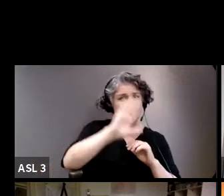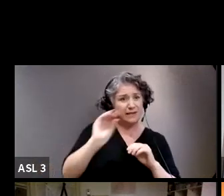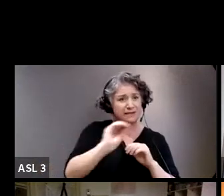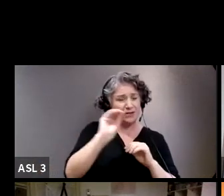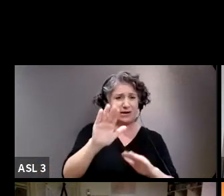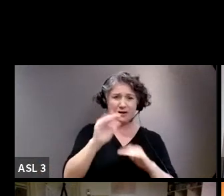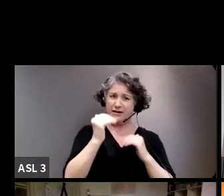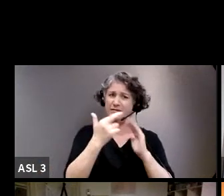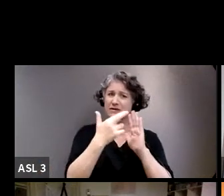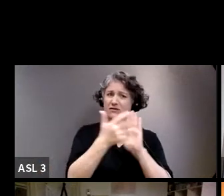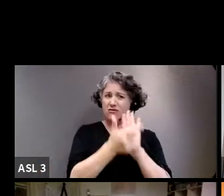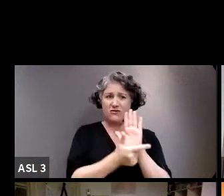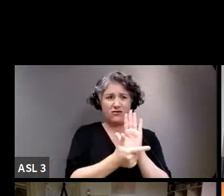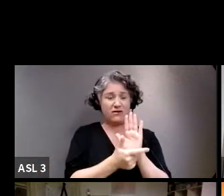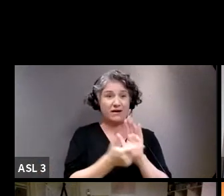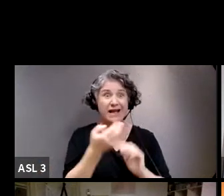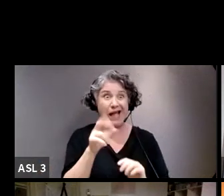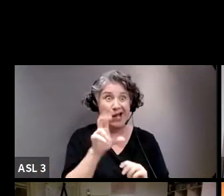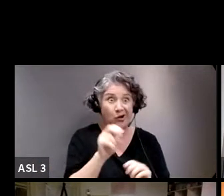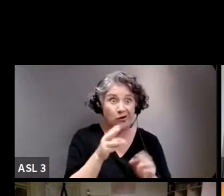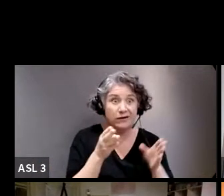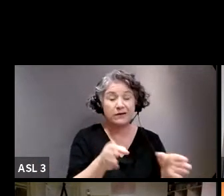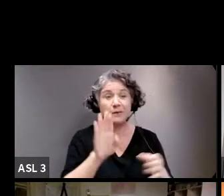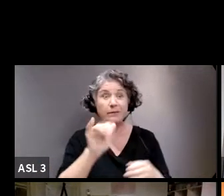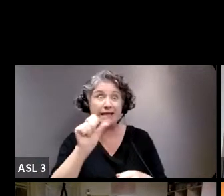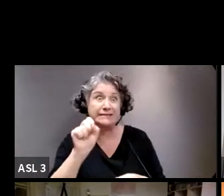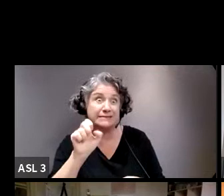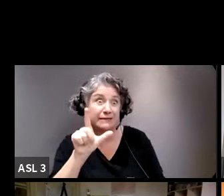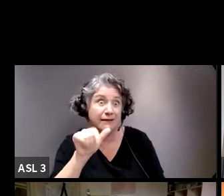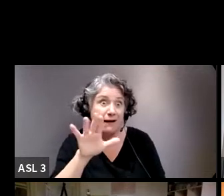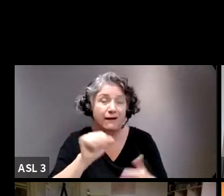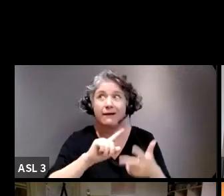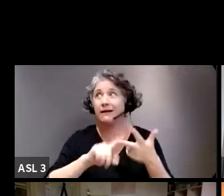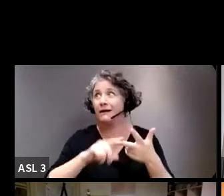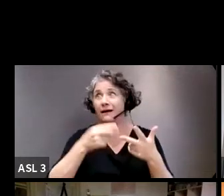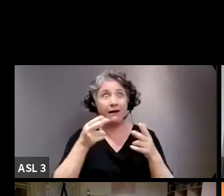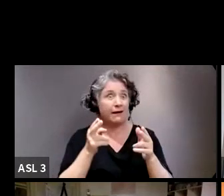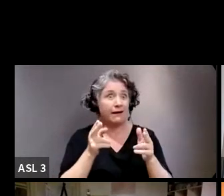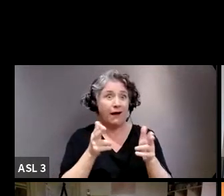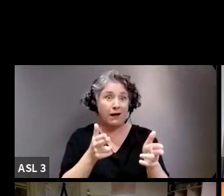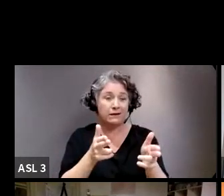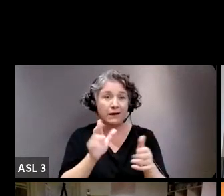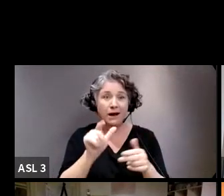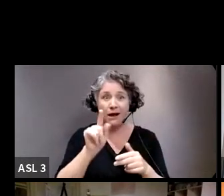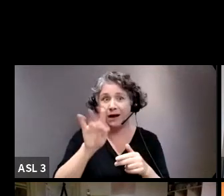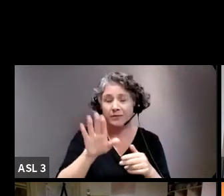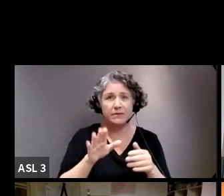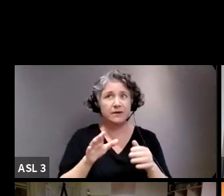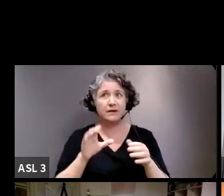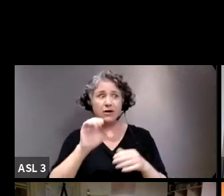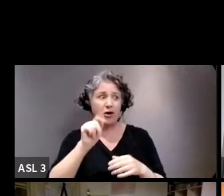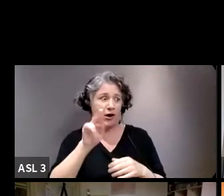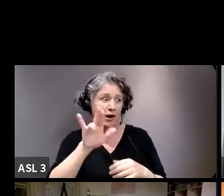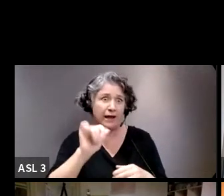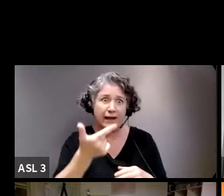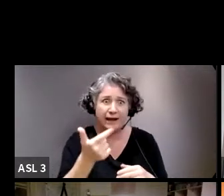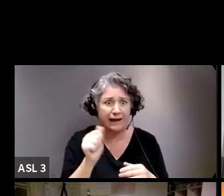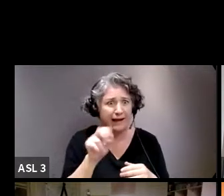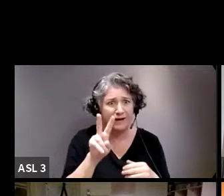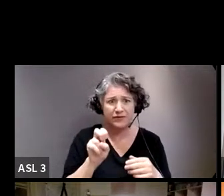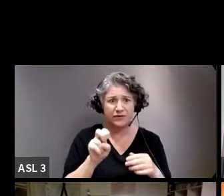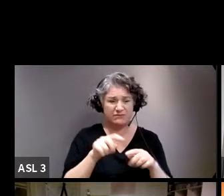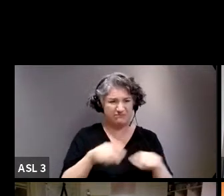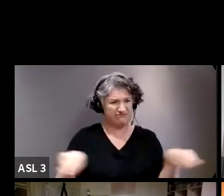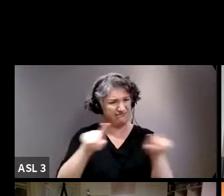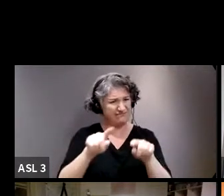used not on heron not on baseline not on hunt club uh not on carling avenue they're not school zones